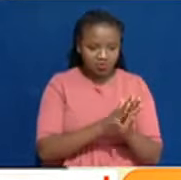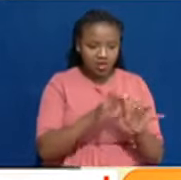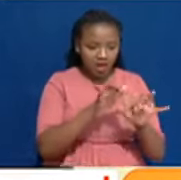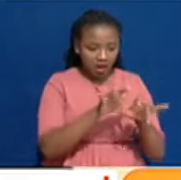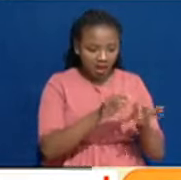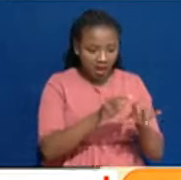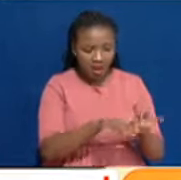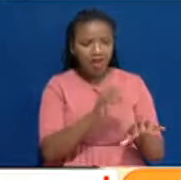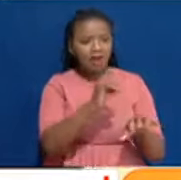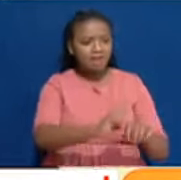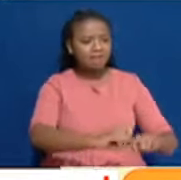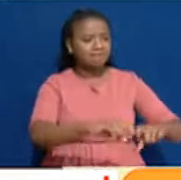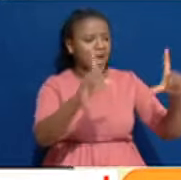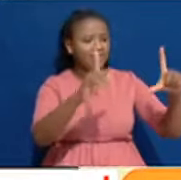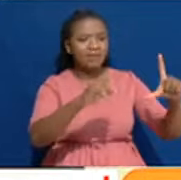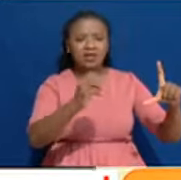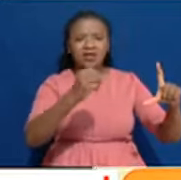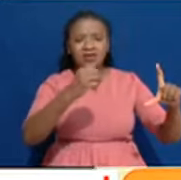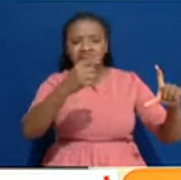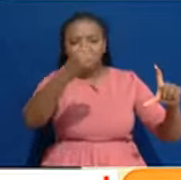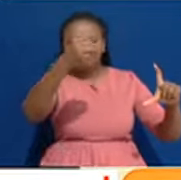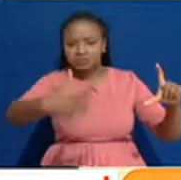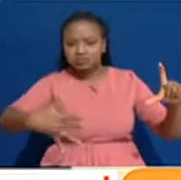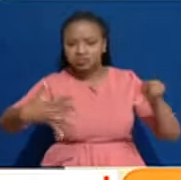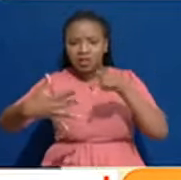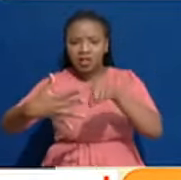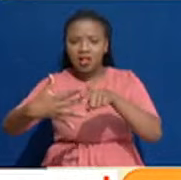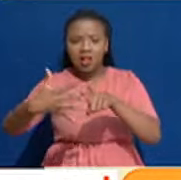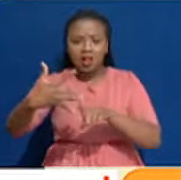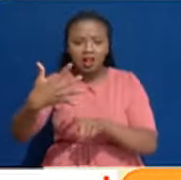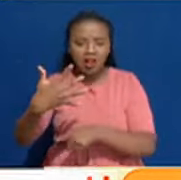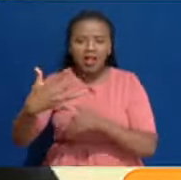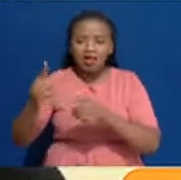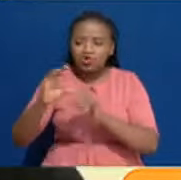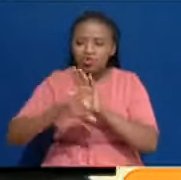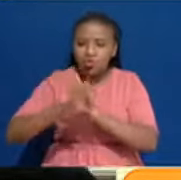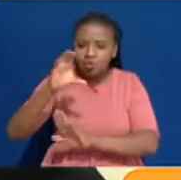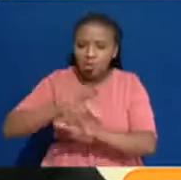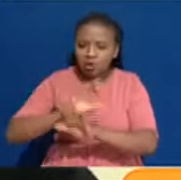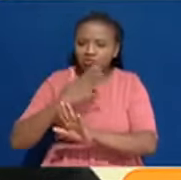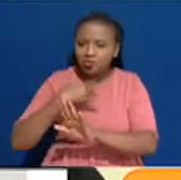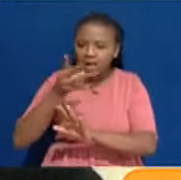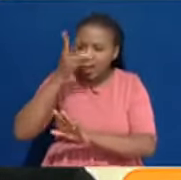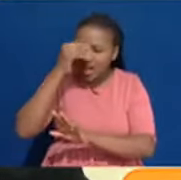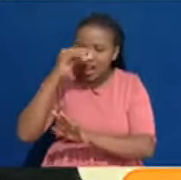before with their KUCCPS, and it will be available